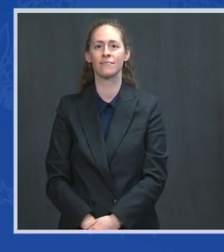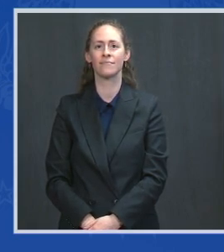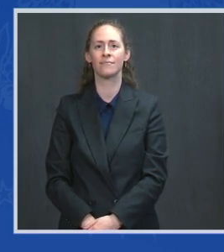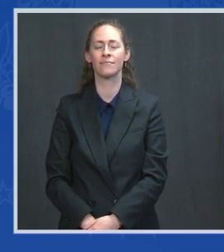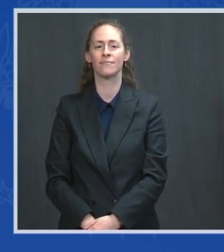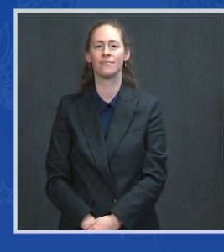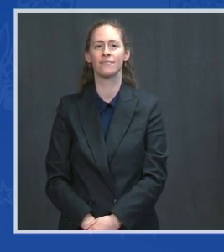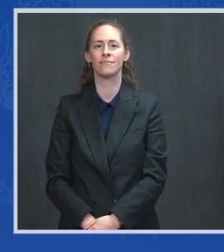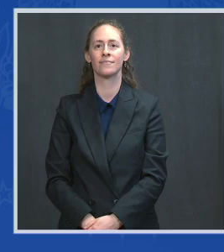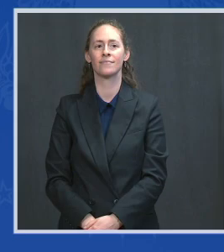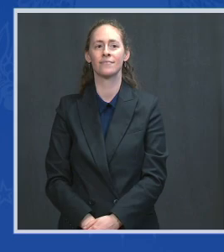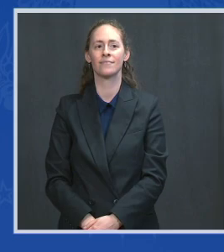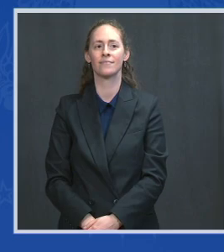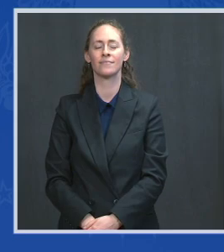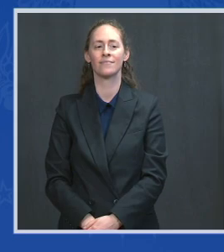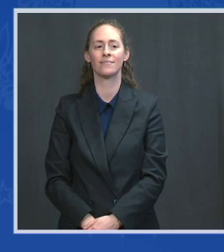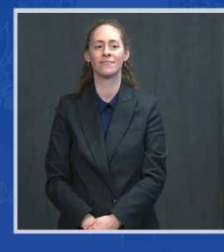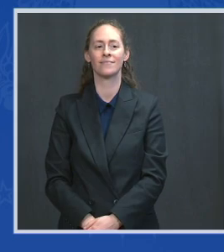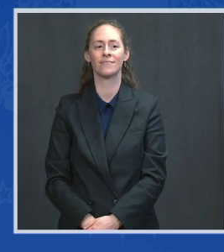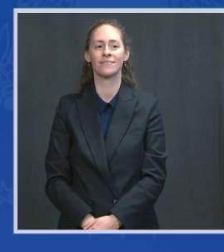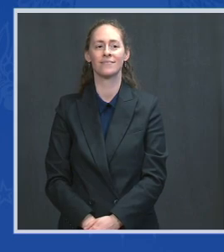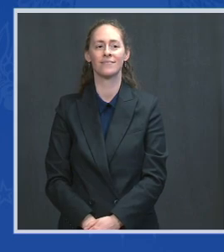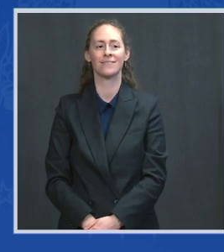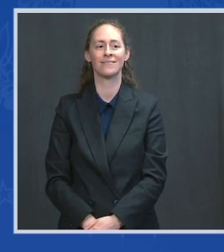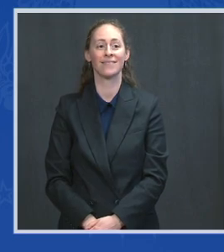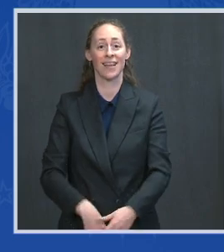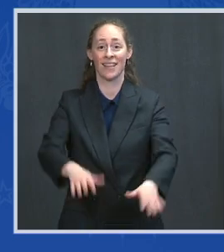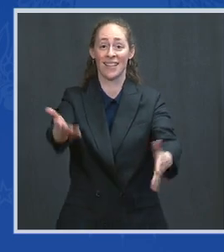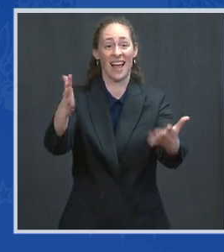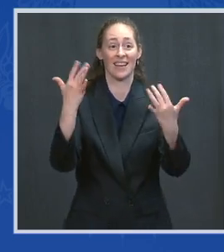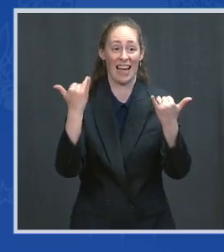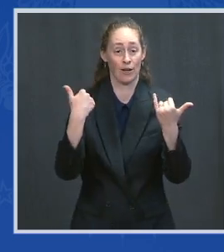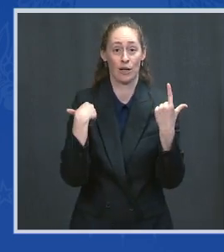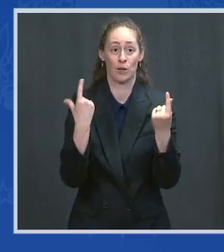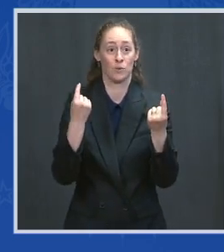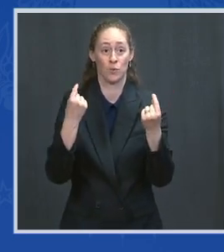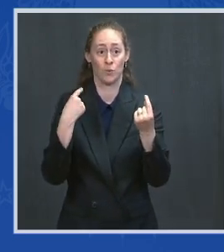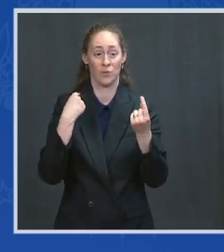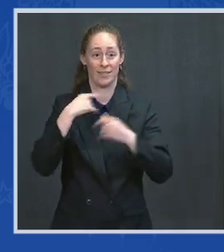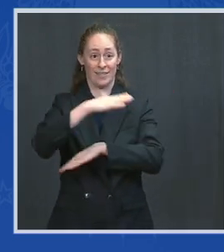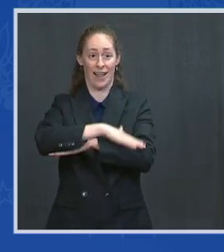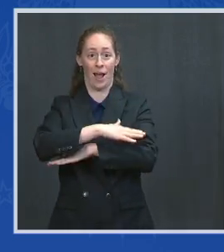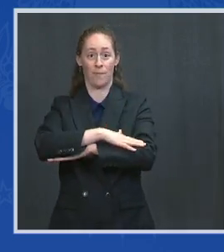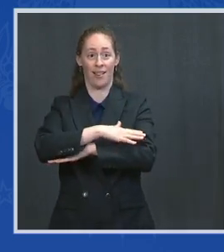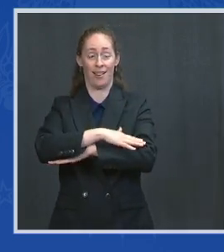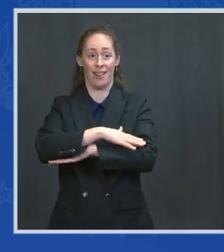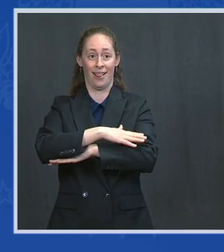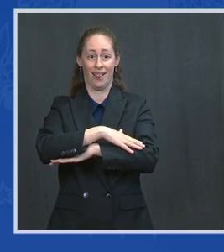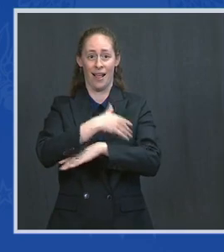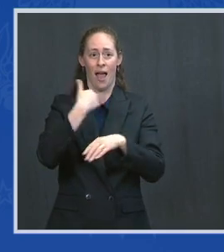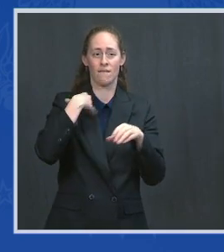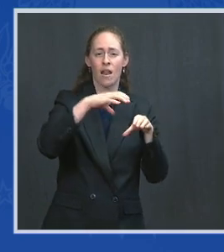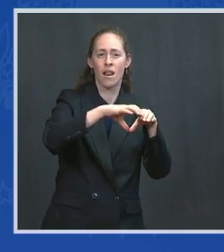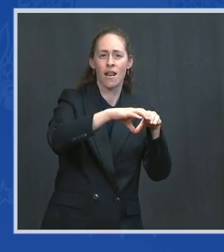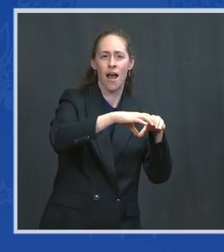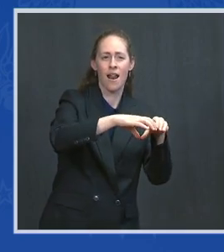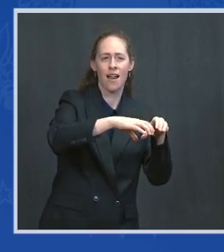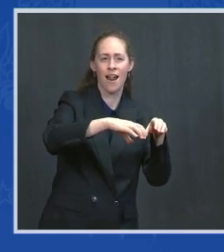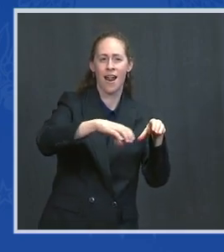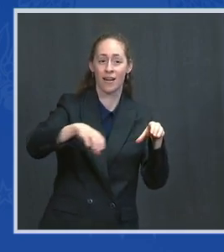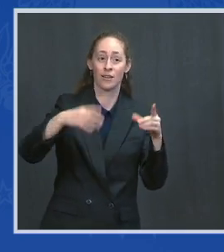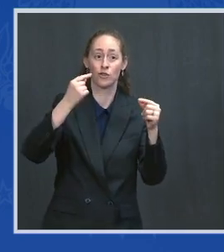middle of all of you and sign it down there. But thank you, thank you, thank you. If I can get my name, you sign it for